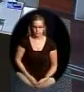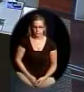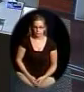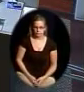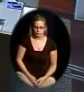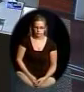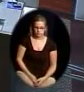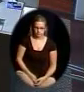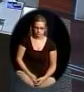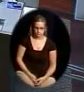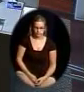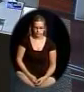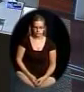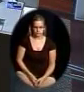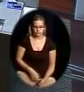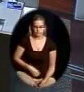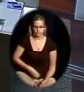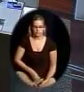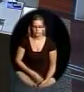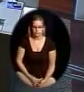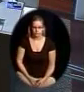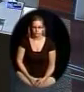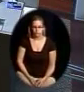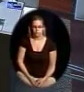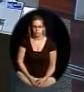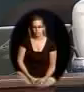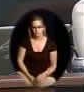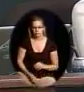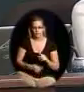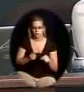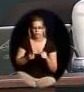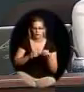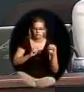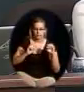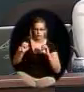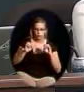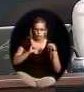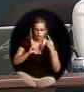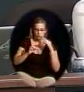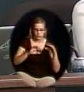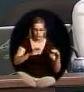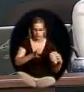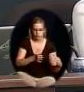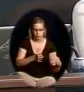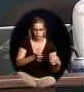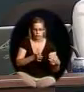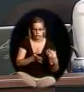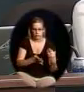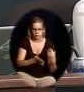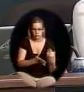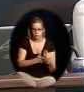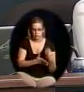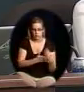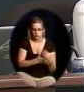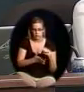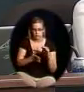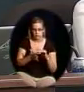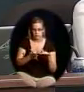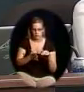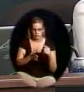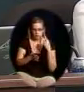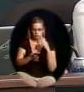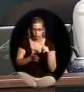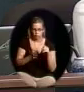item is going to be? That centers around doing an evaluation for classification and compensation study for district